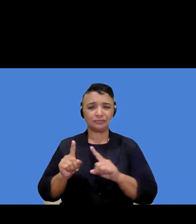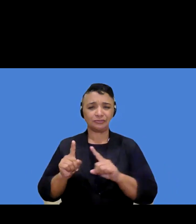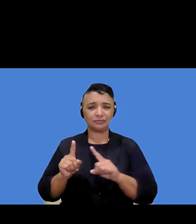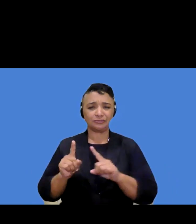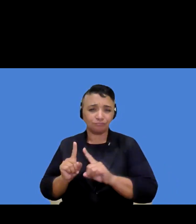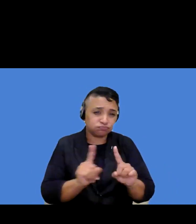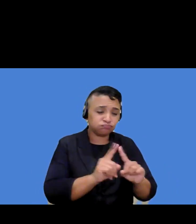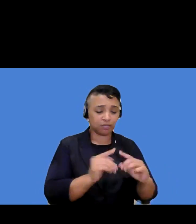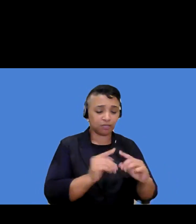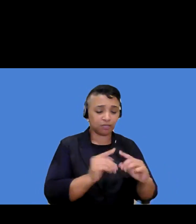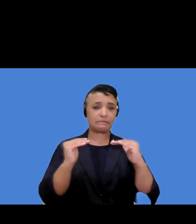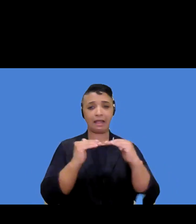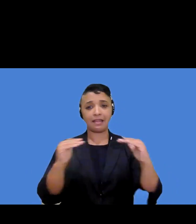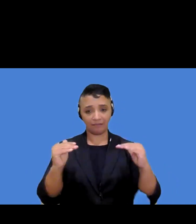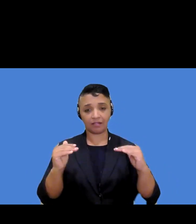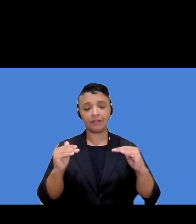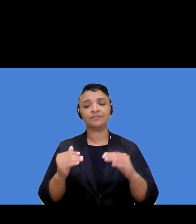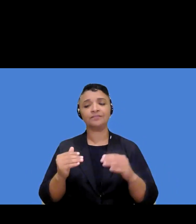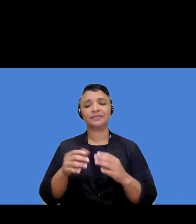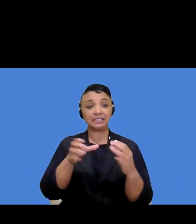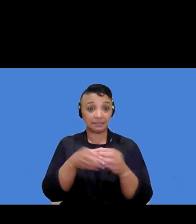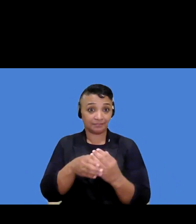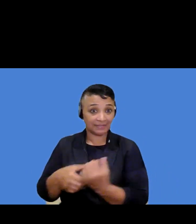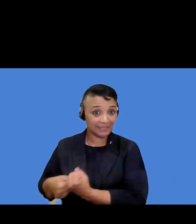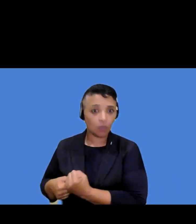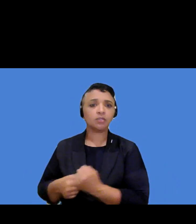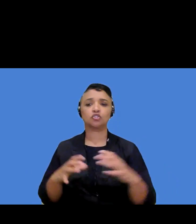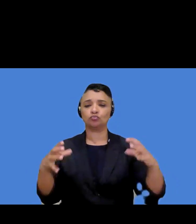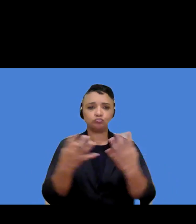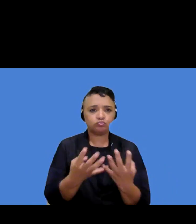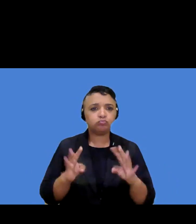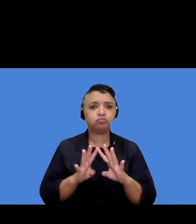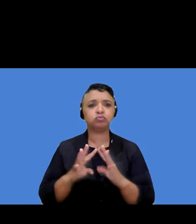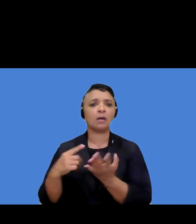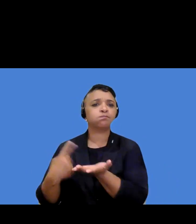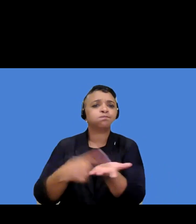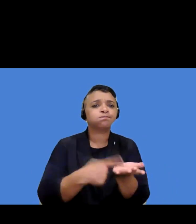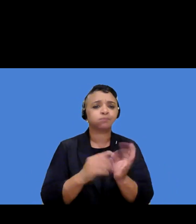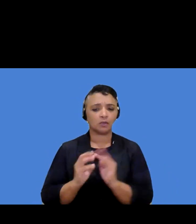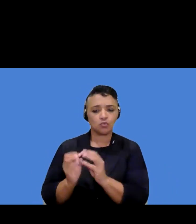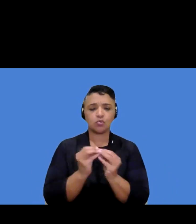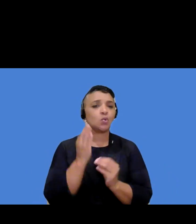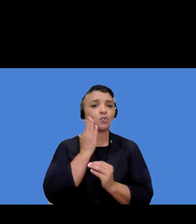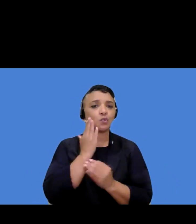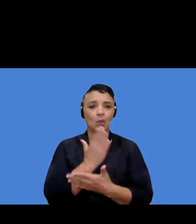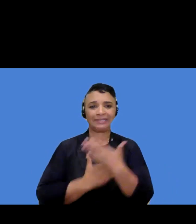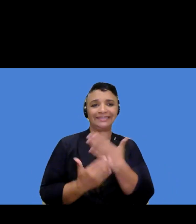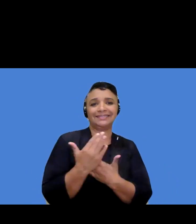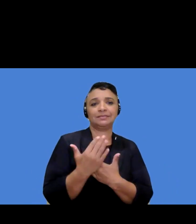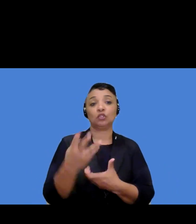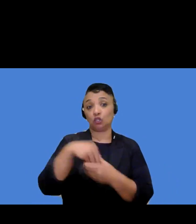high-level stakeholders engaging and discussing in the progress of disability inclusion, where